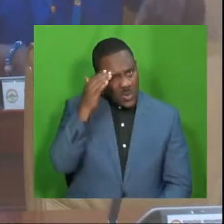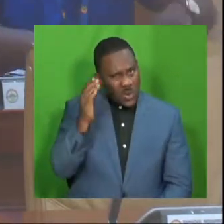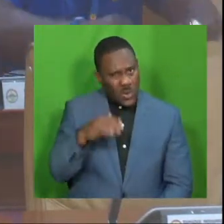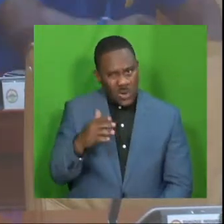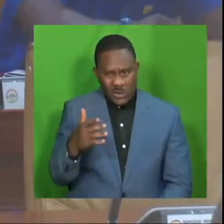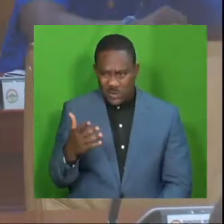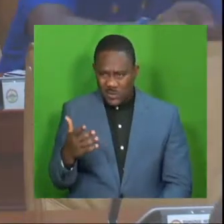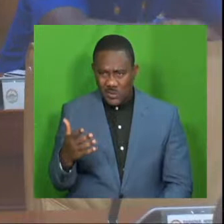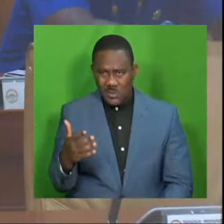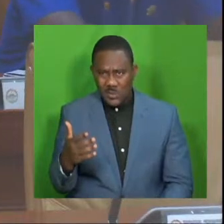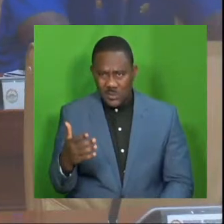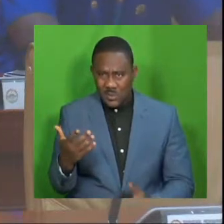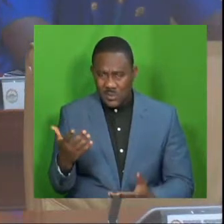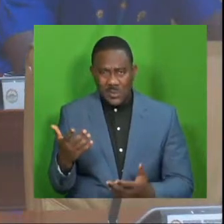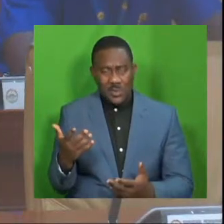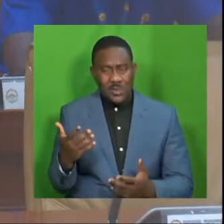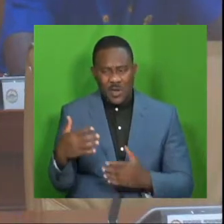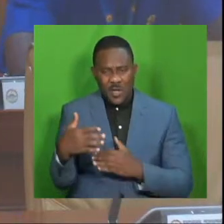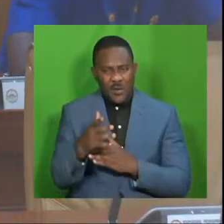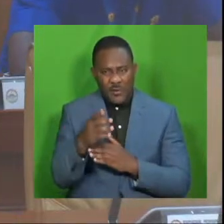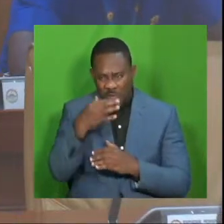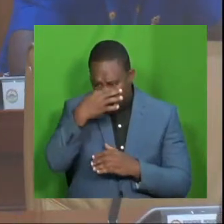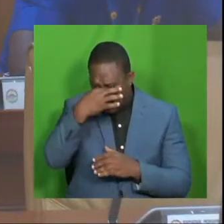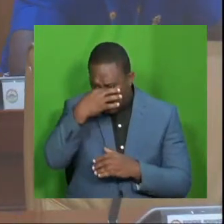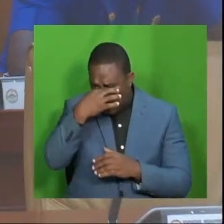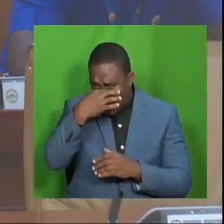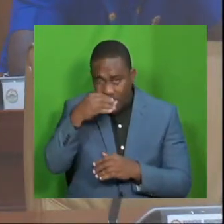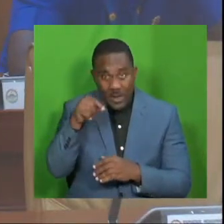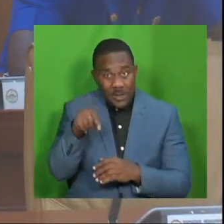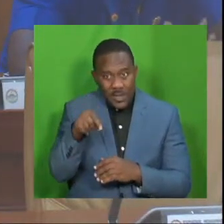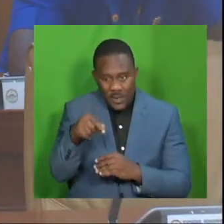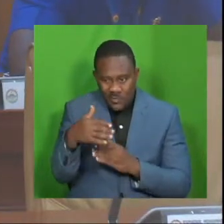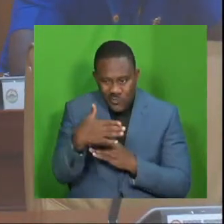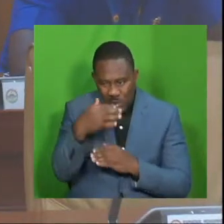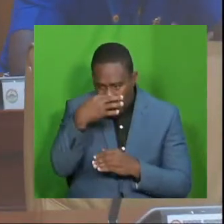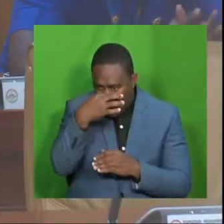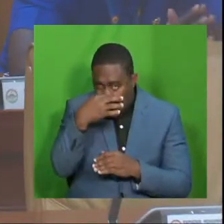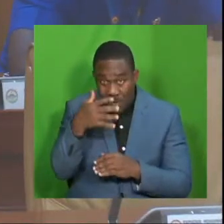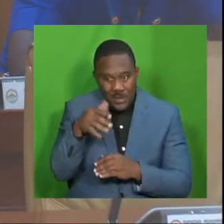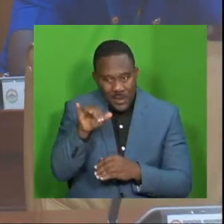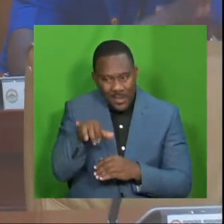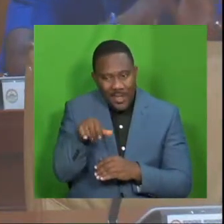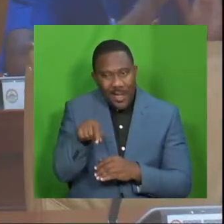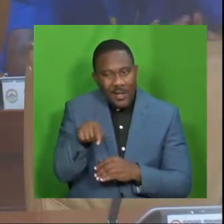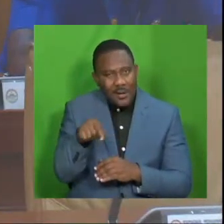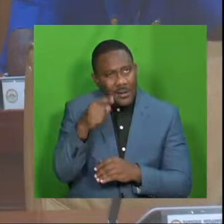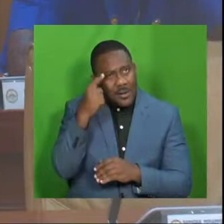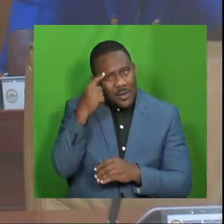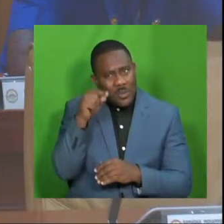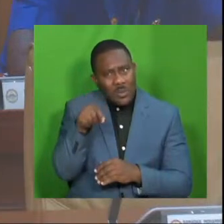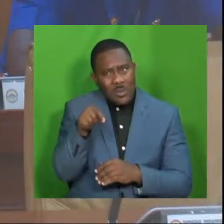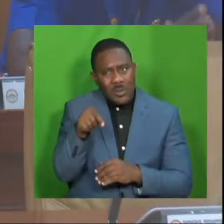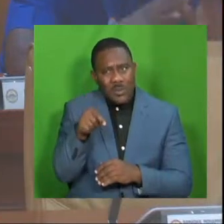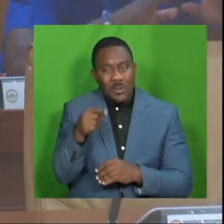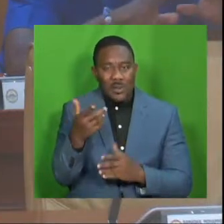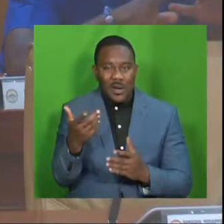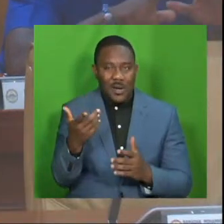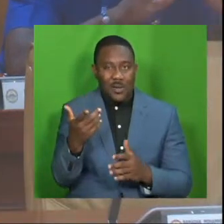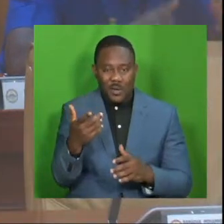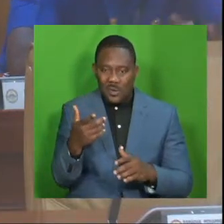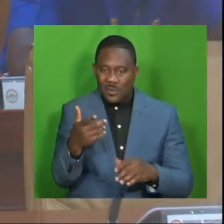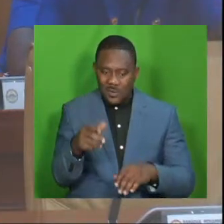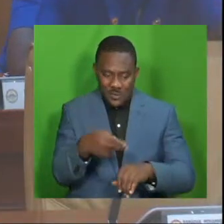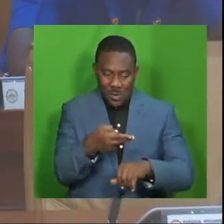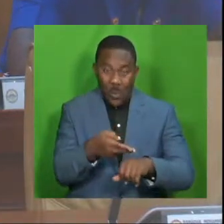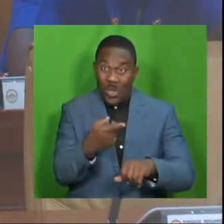In my language, we say lapifi or momoni. When we were children, this stinking fish used to attract flies, and you